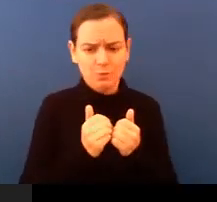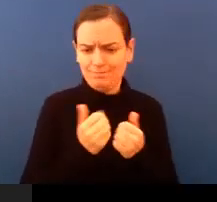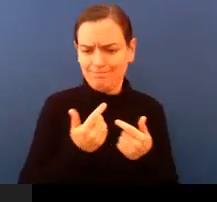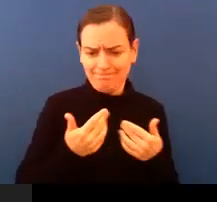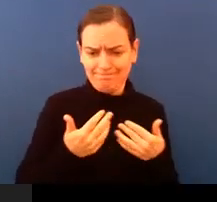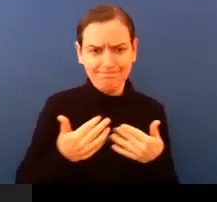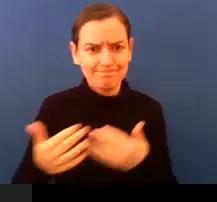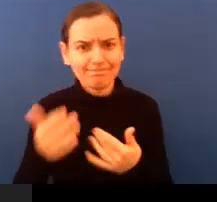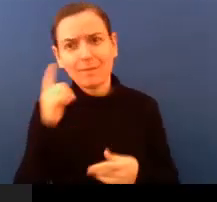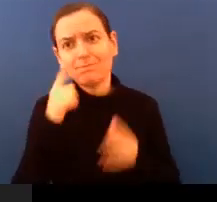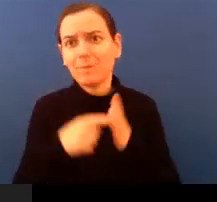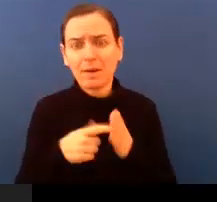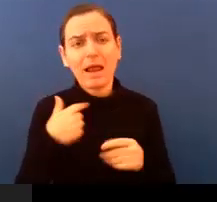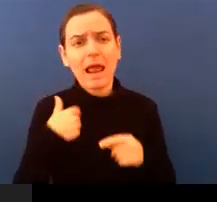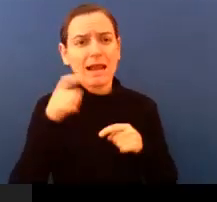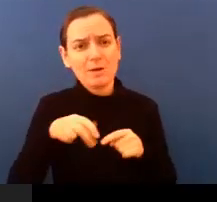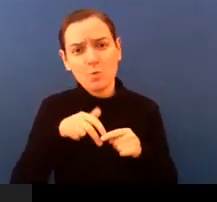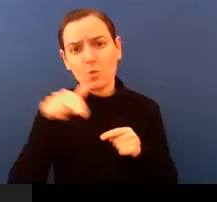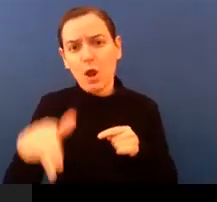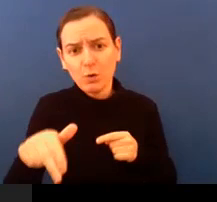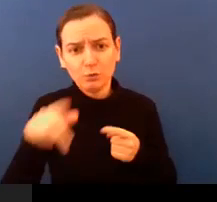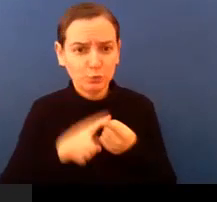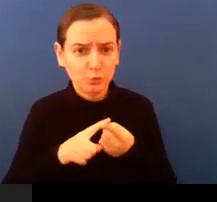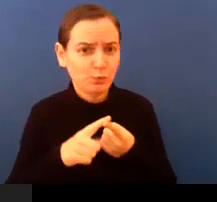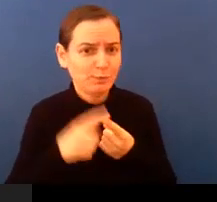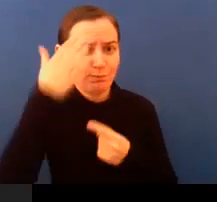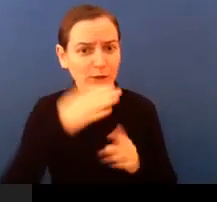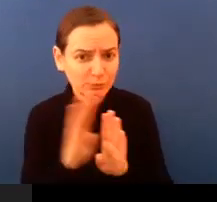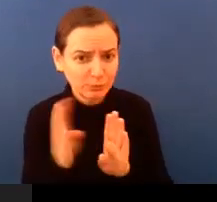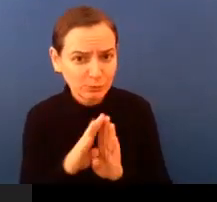to know and do along the route,